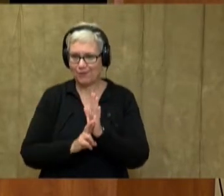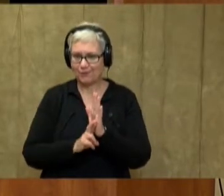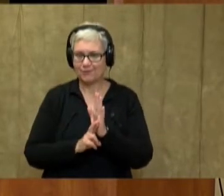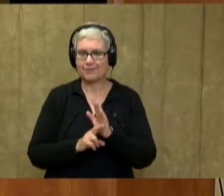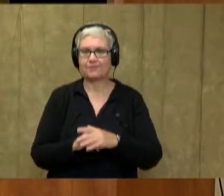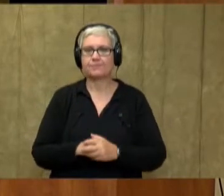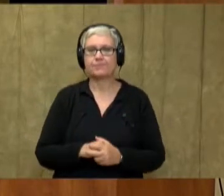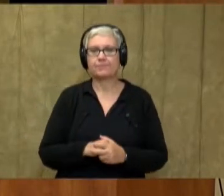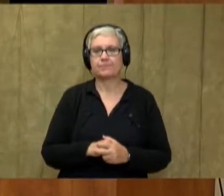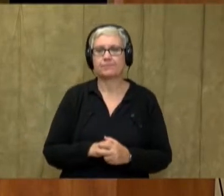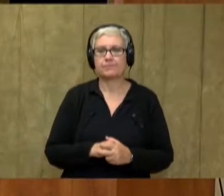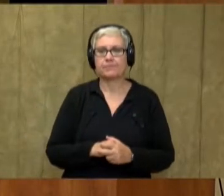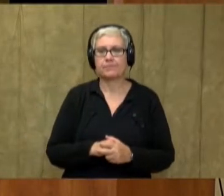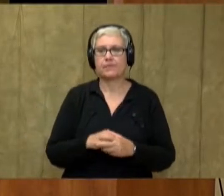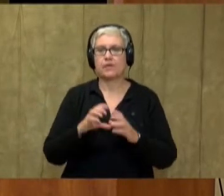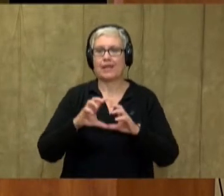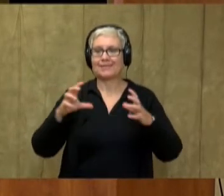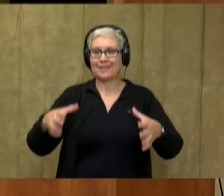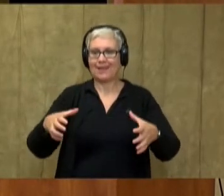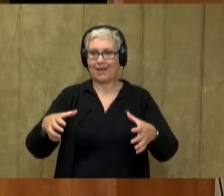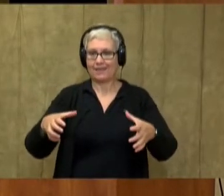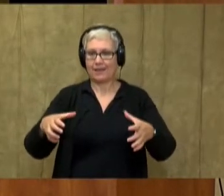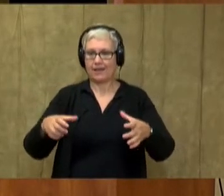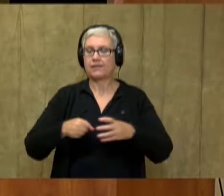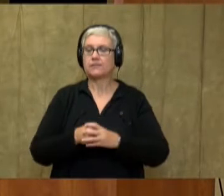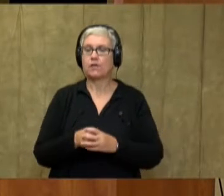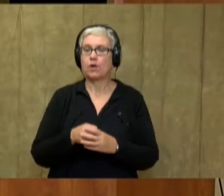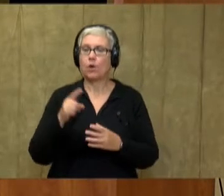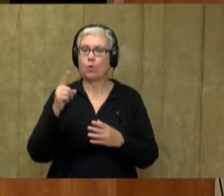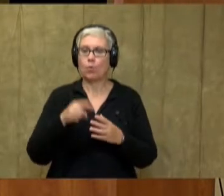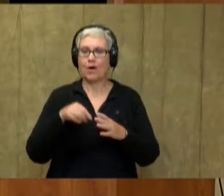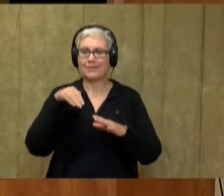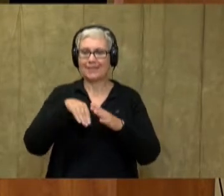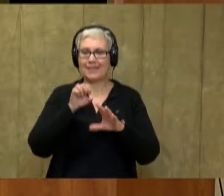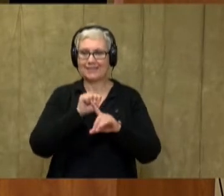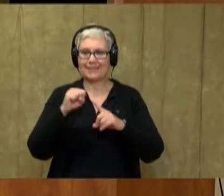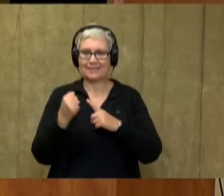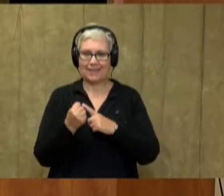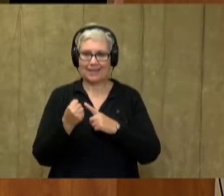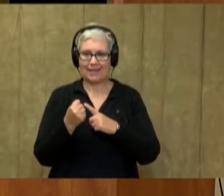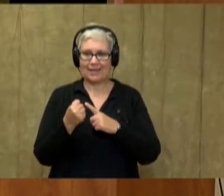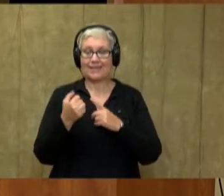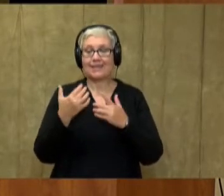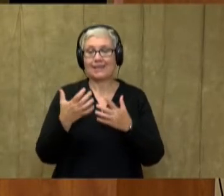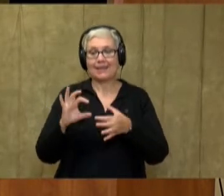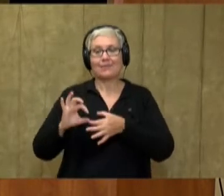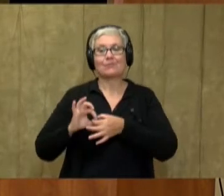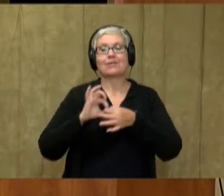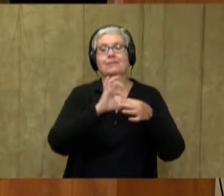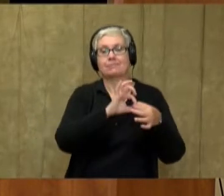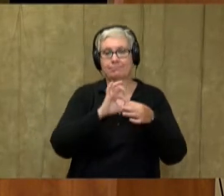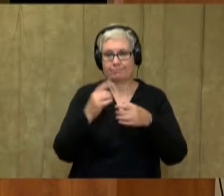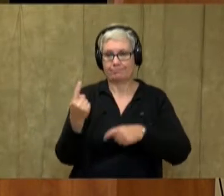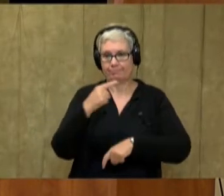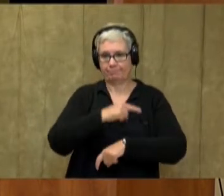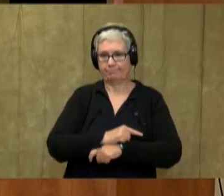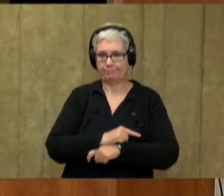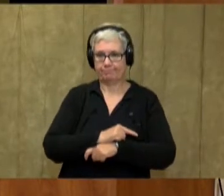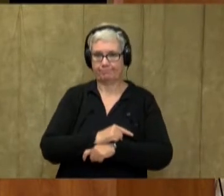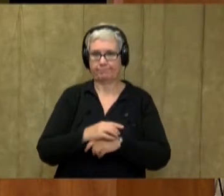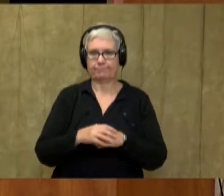the context. What is going on in society to make this relevant today? The exigence. Why